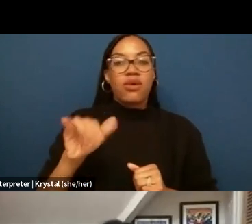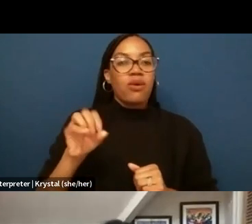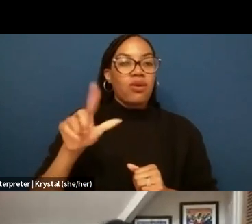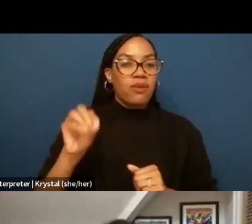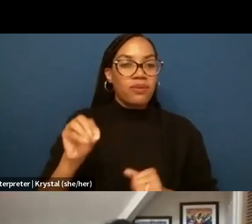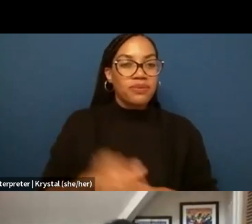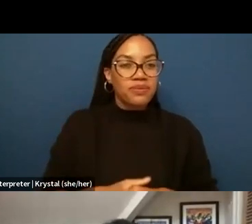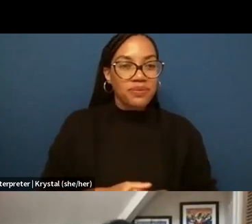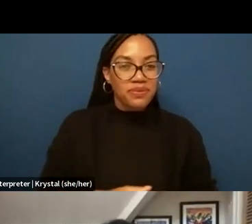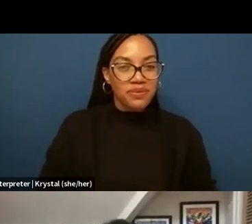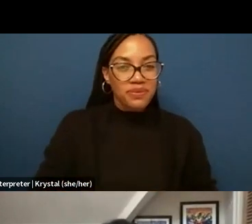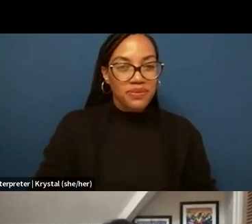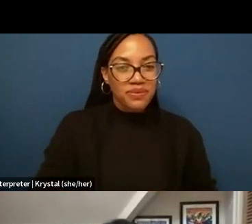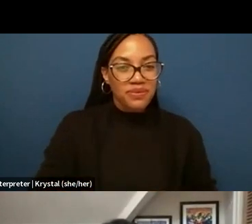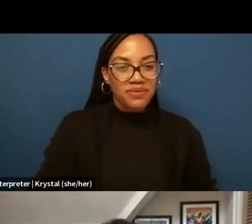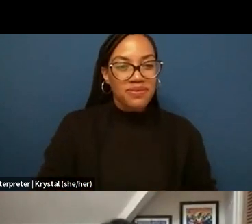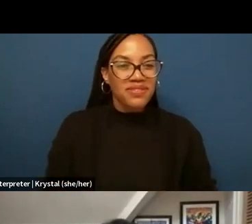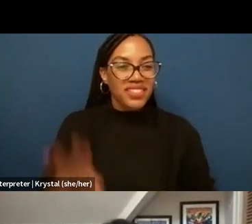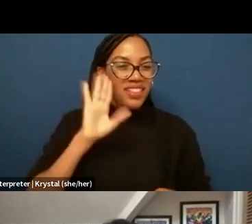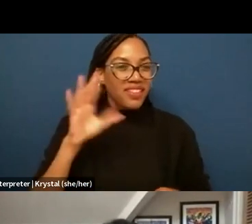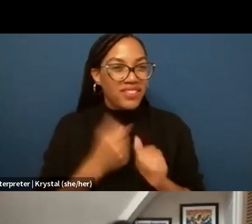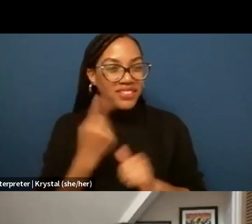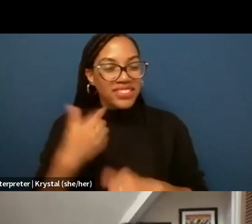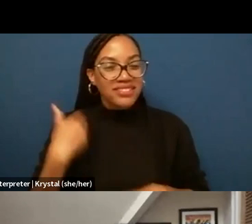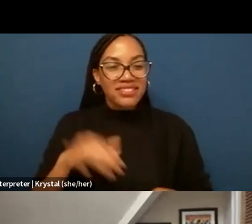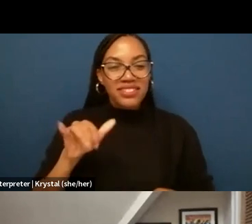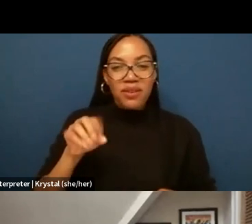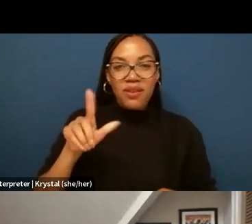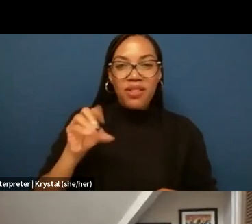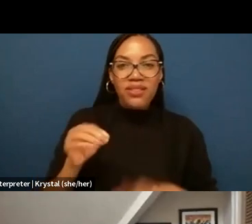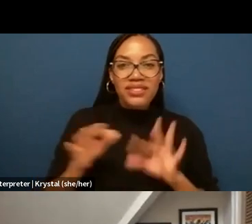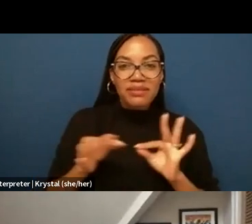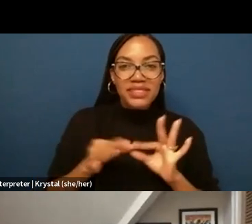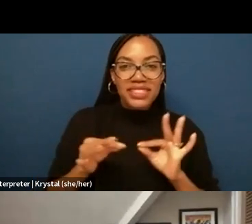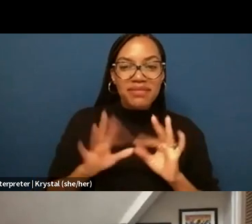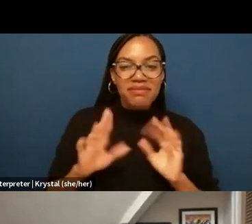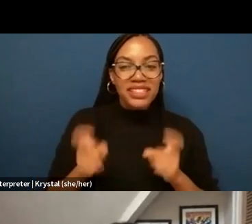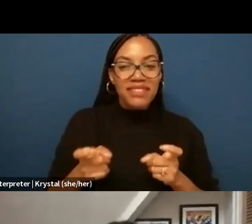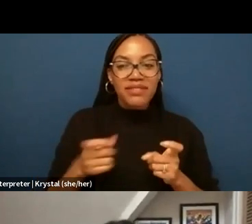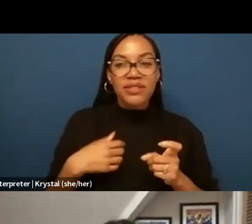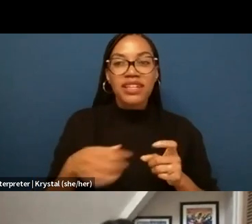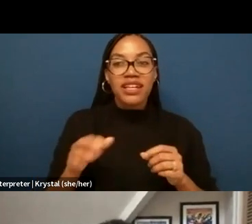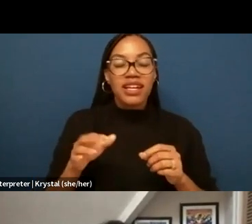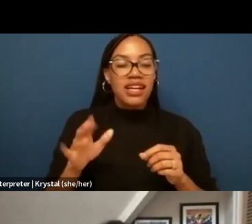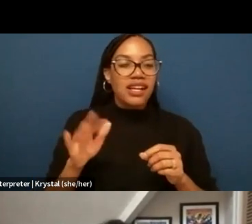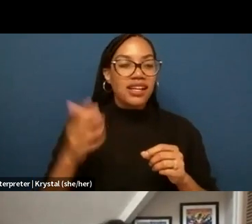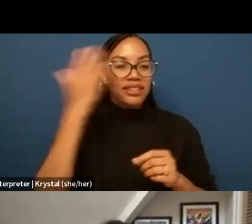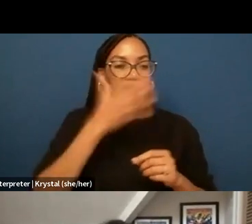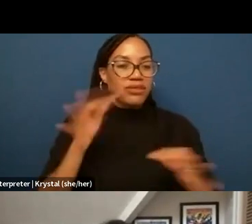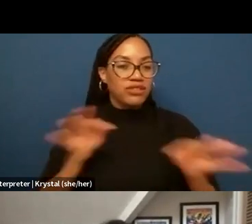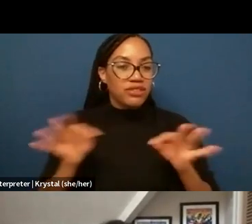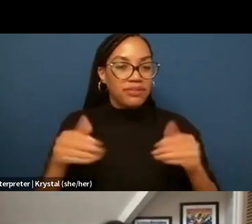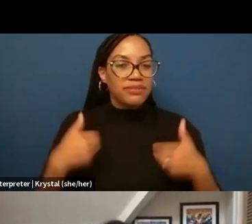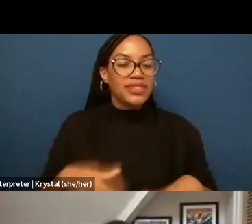Hello, everyone. This is Yolo speaking. To give you an image description of me, I am a light brown Black